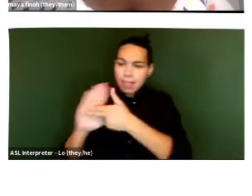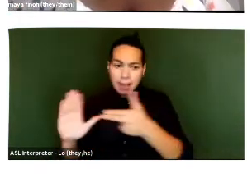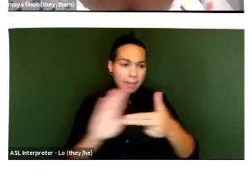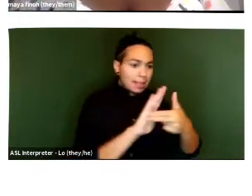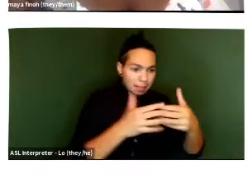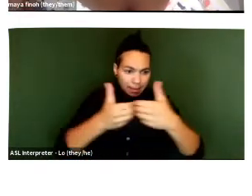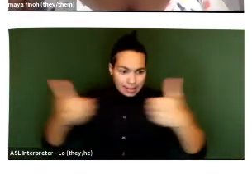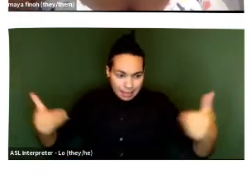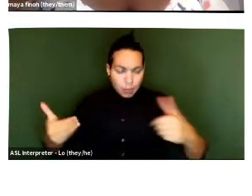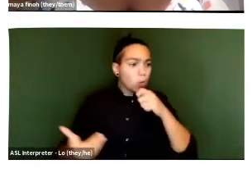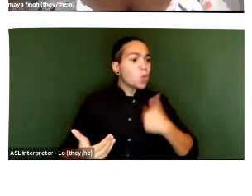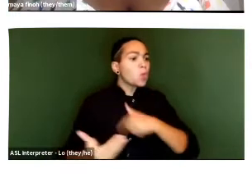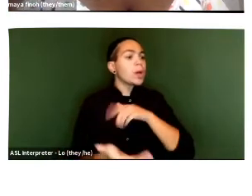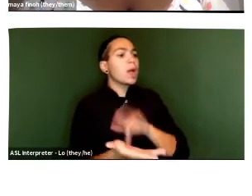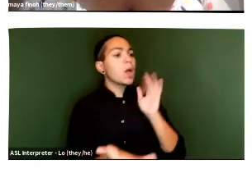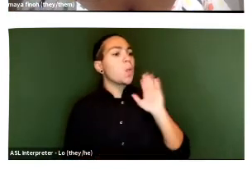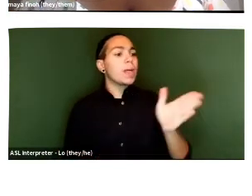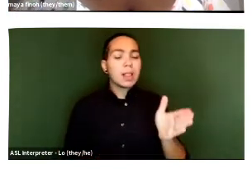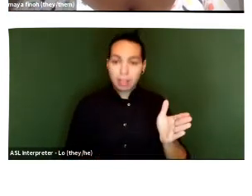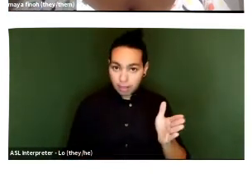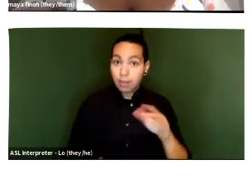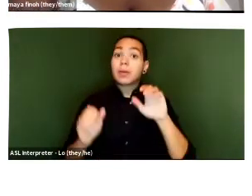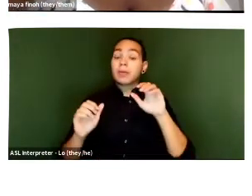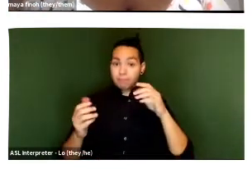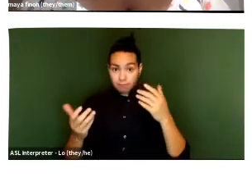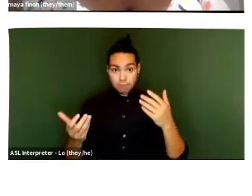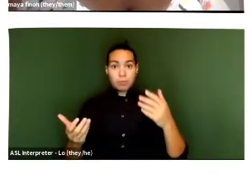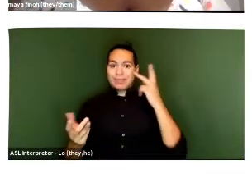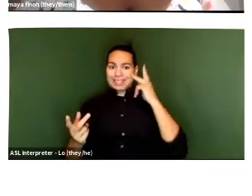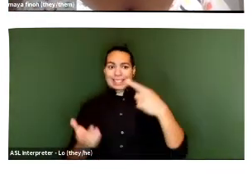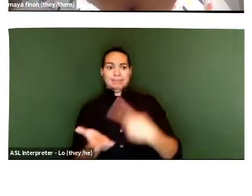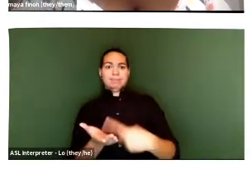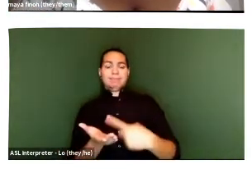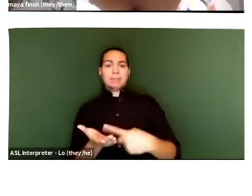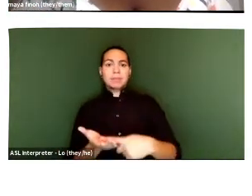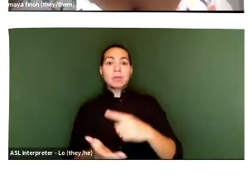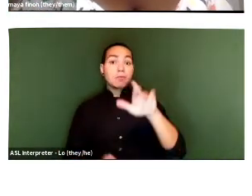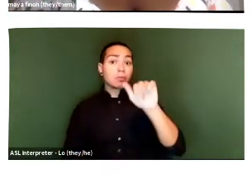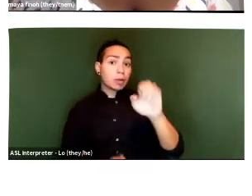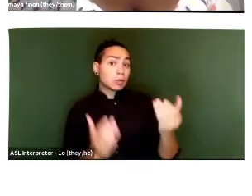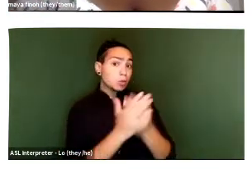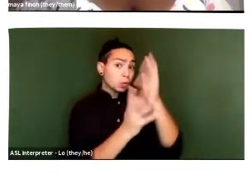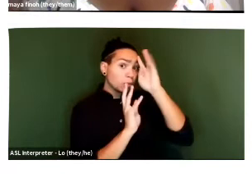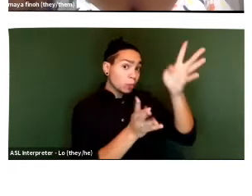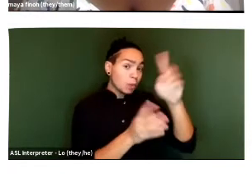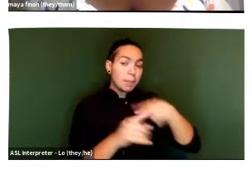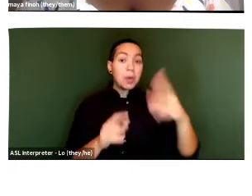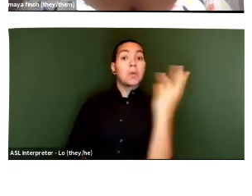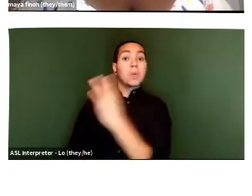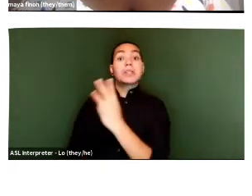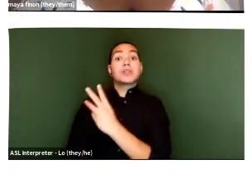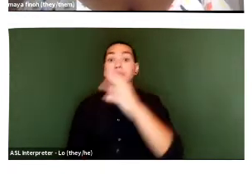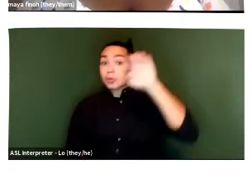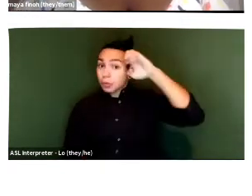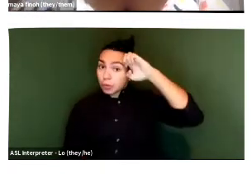be exploited. It can be argued that while race was a new construction, Western Europe has had a tendency